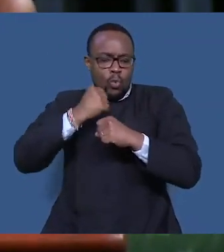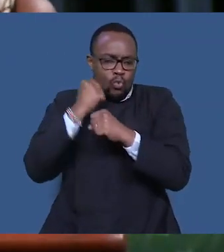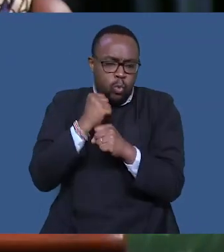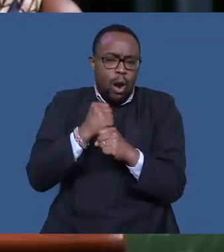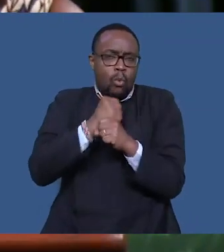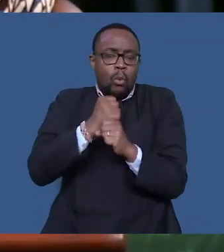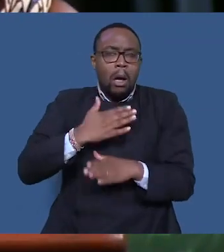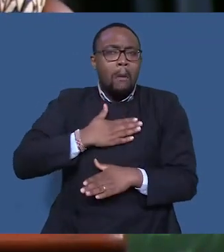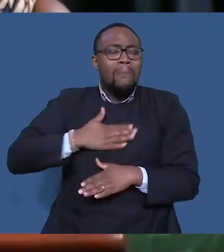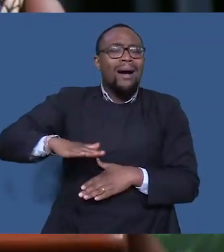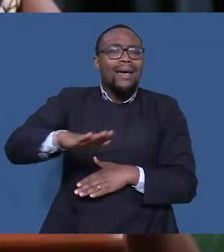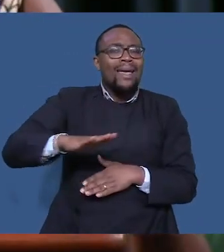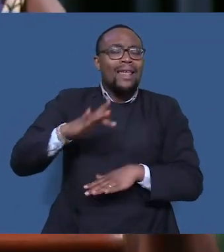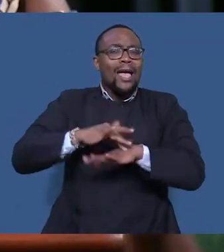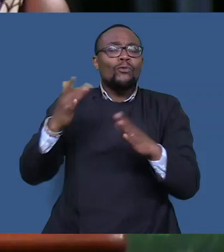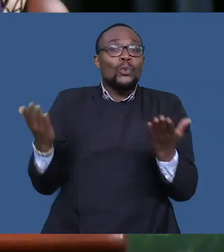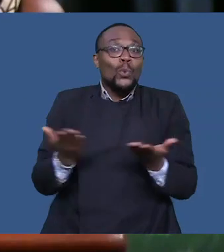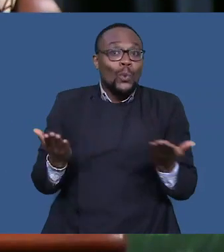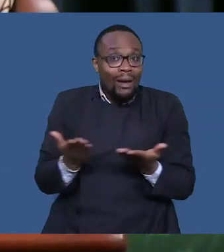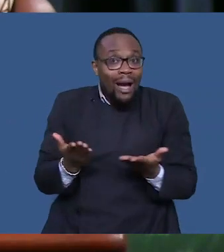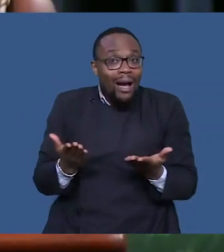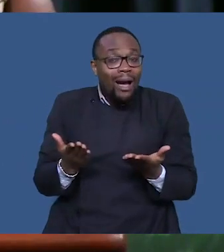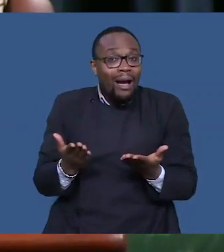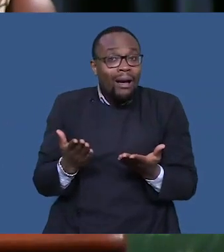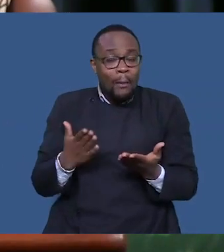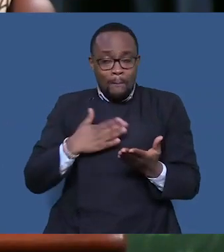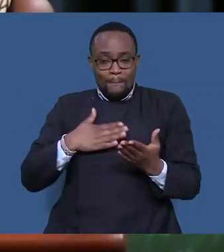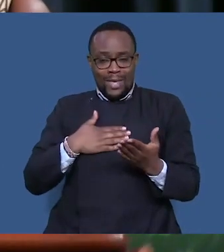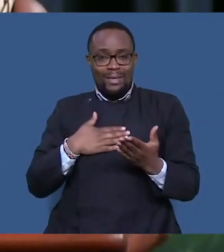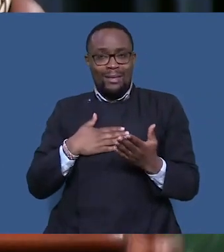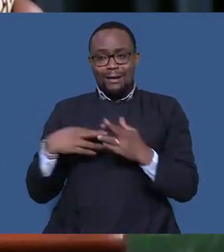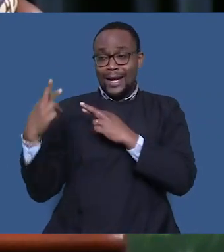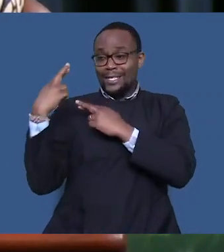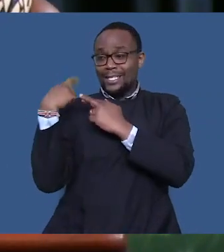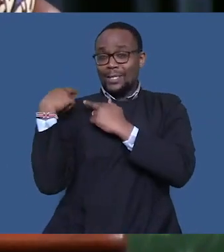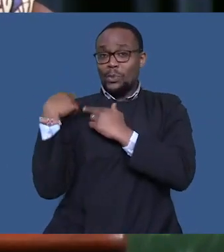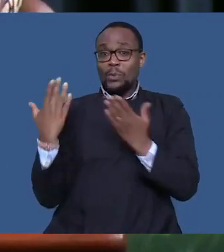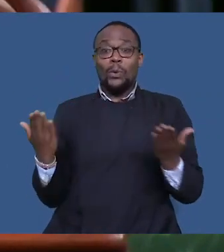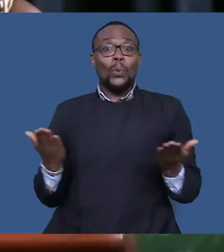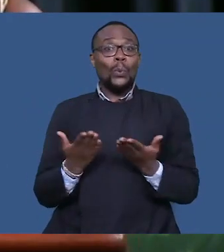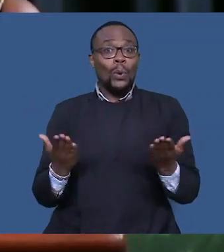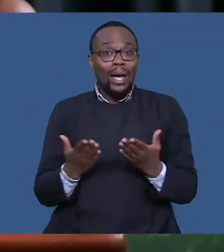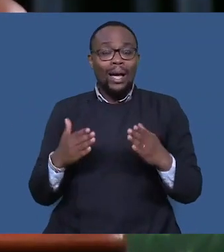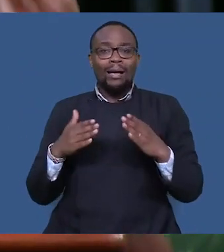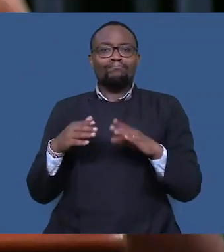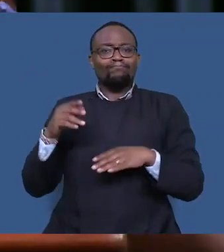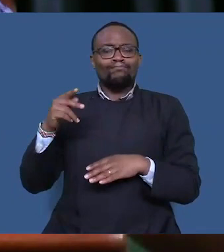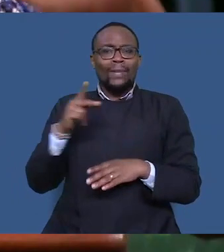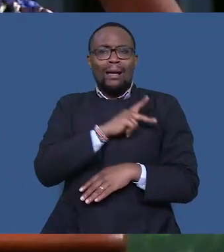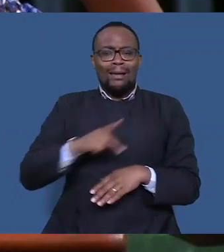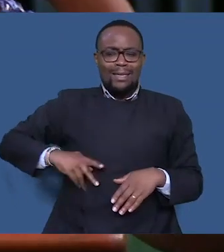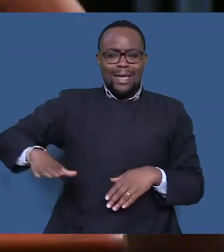my area of influence? Where is the jurisdiction that you have given me to actually legislate kingdom principles